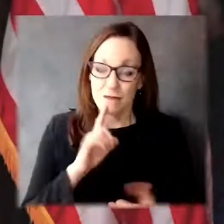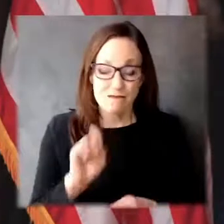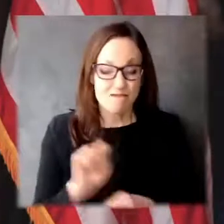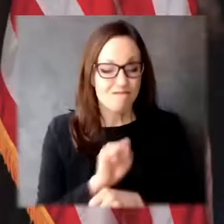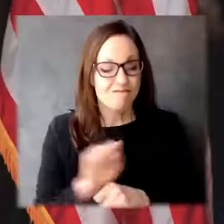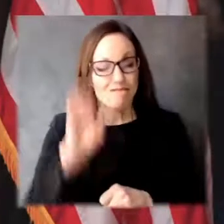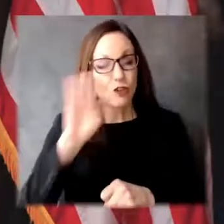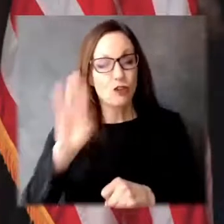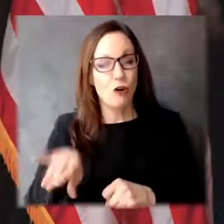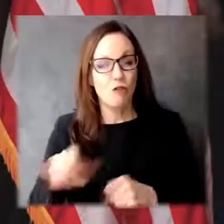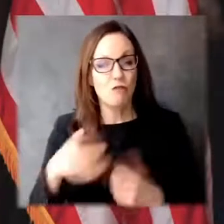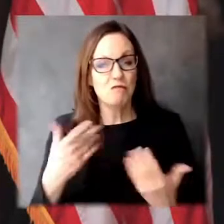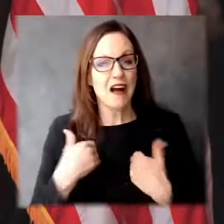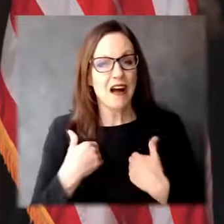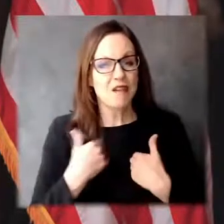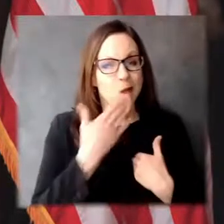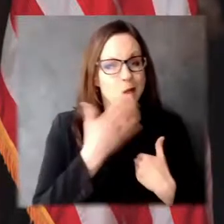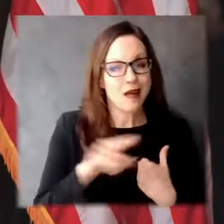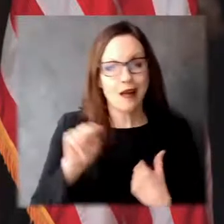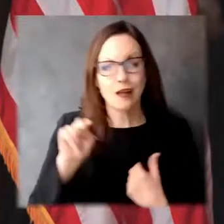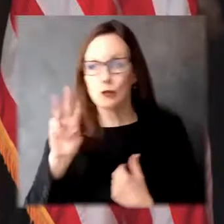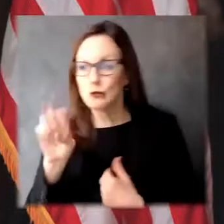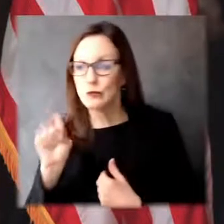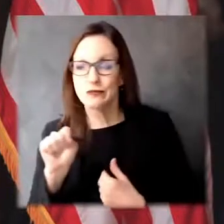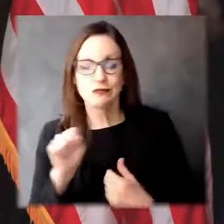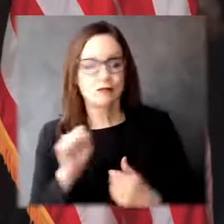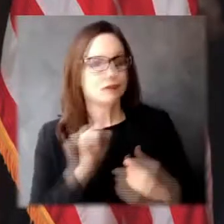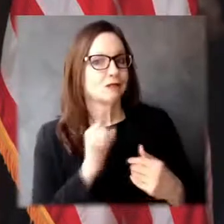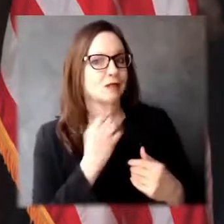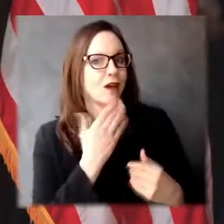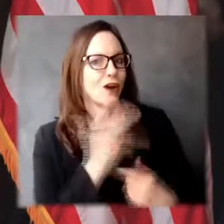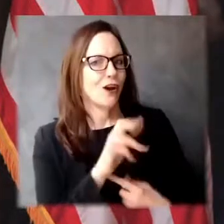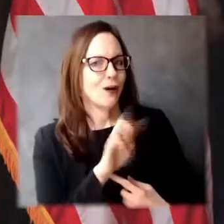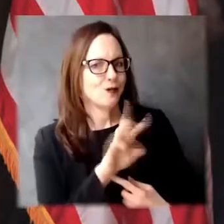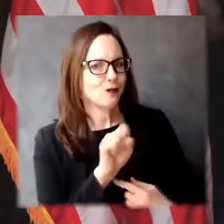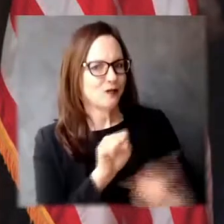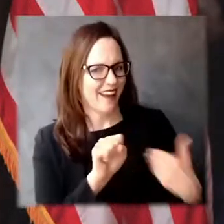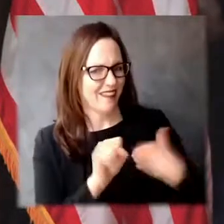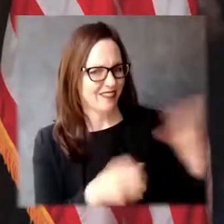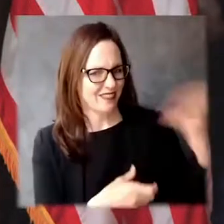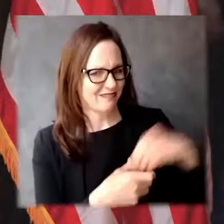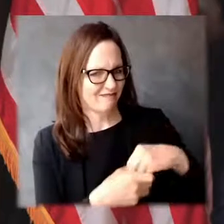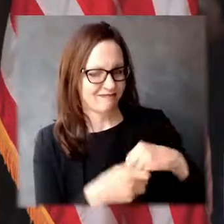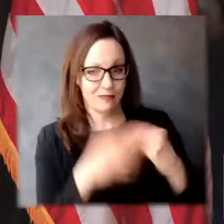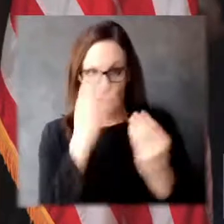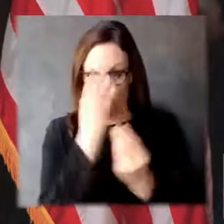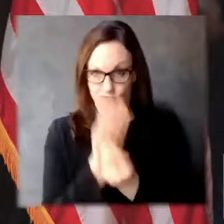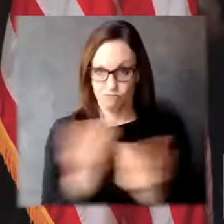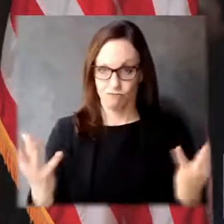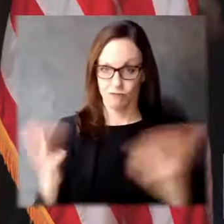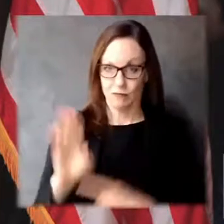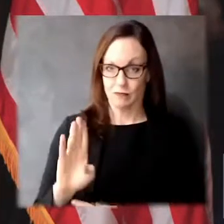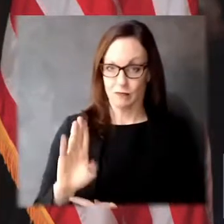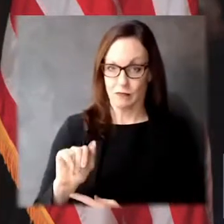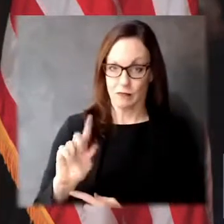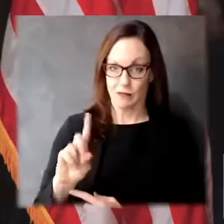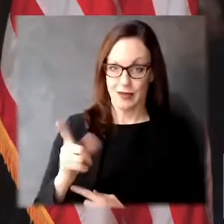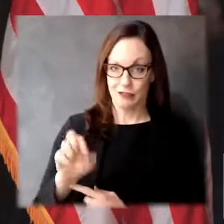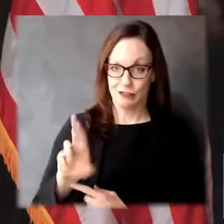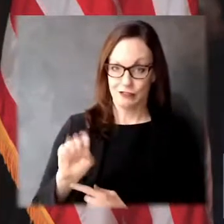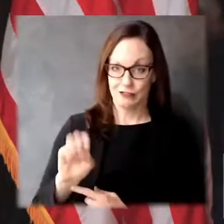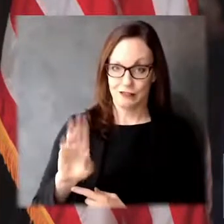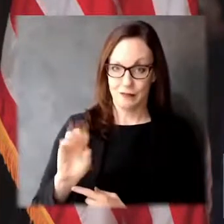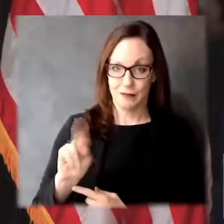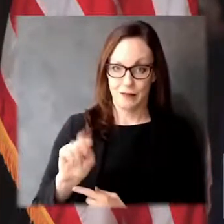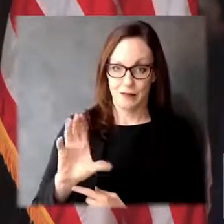Now, with all the bad news out there, there is some good news. Our Badger Bounce Back agenda has bold solutions to address the